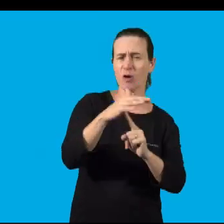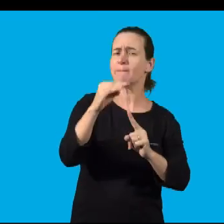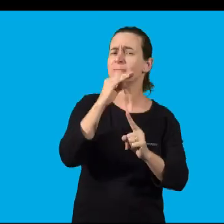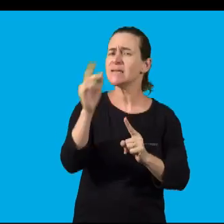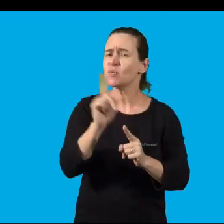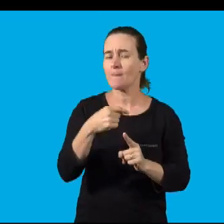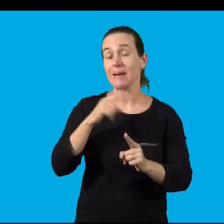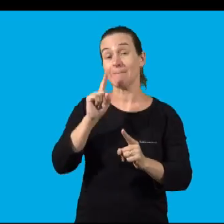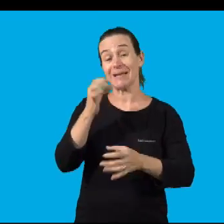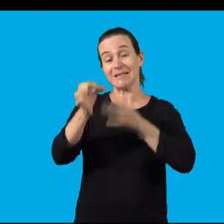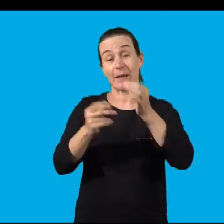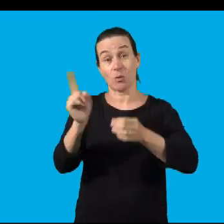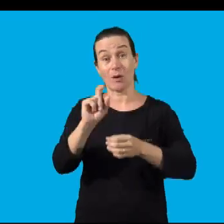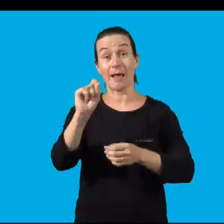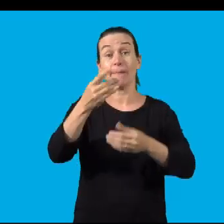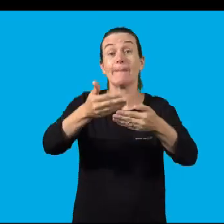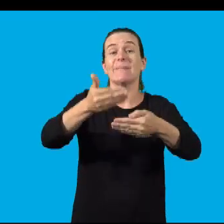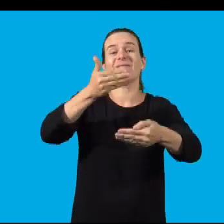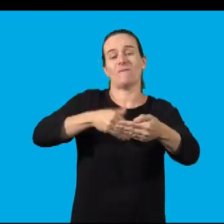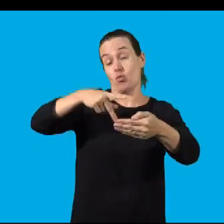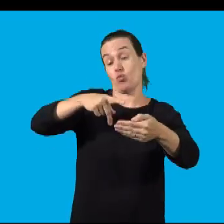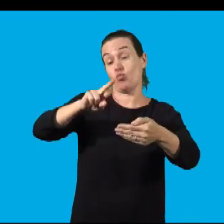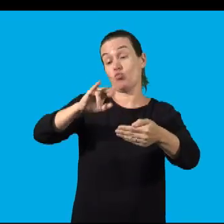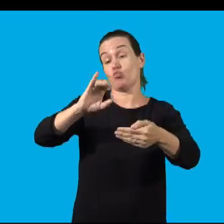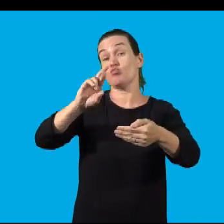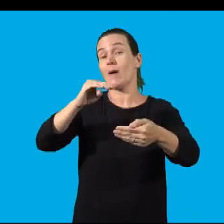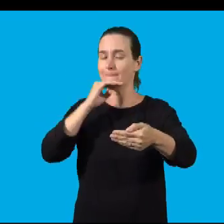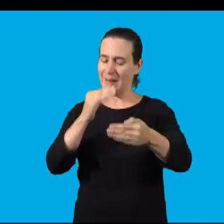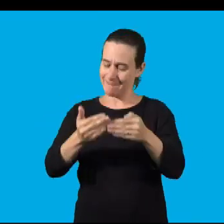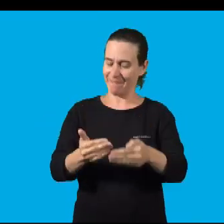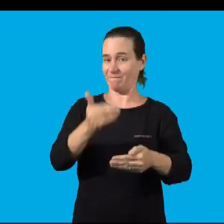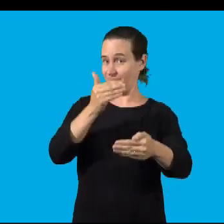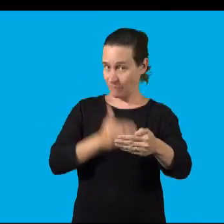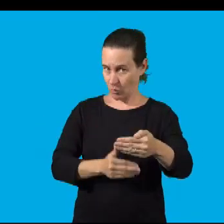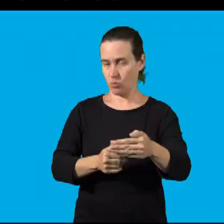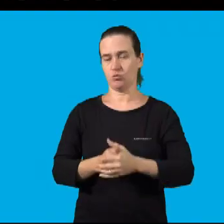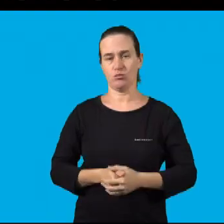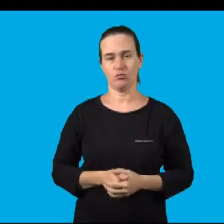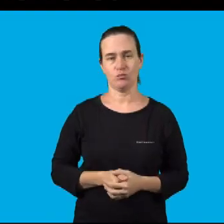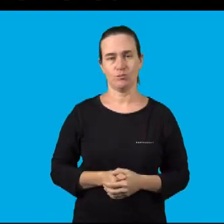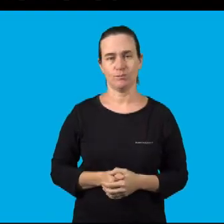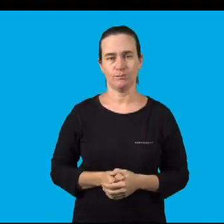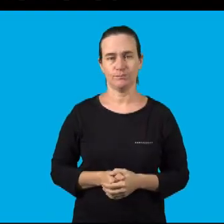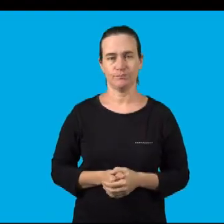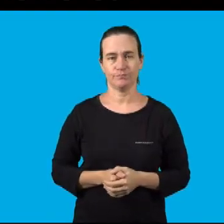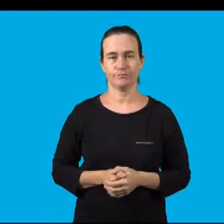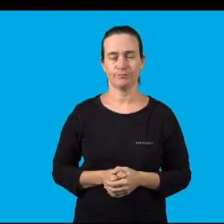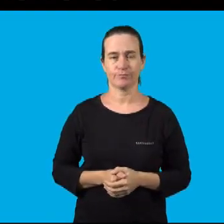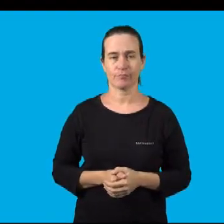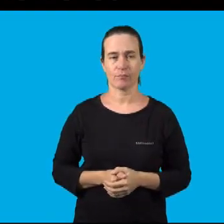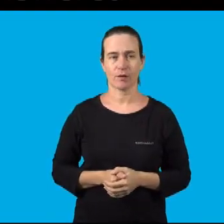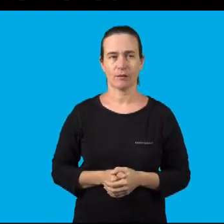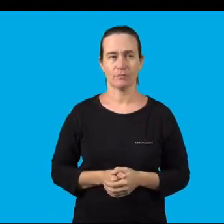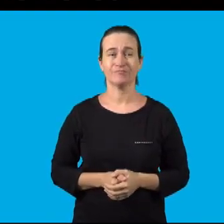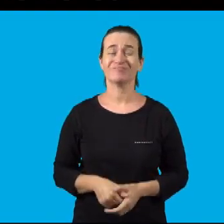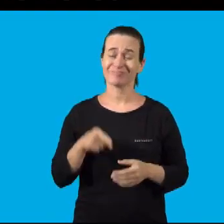refer to what happened prior, before, to this point in the drama. These